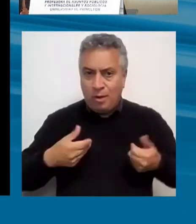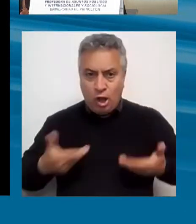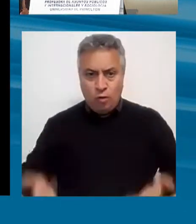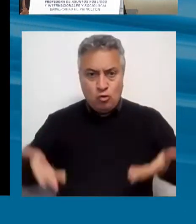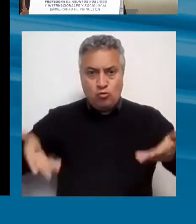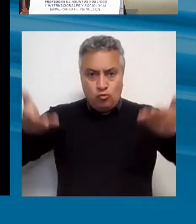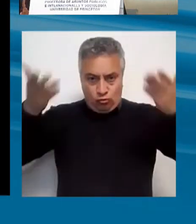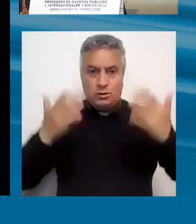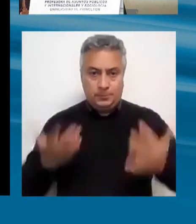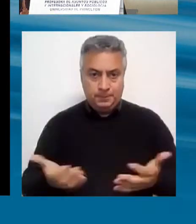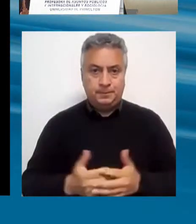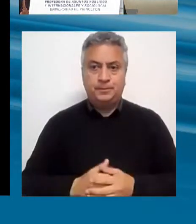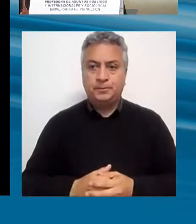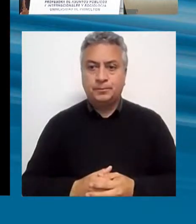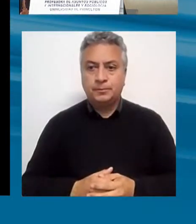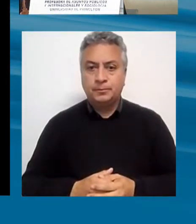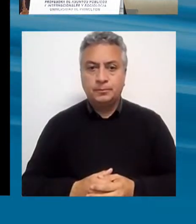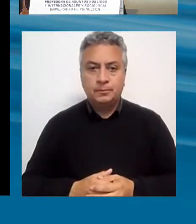growth.